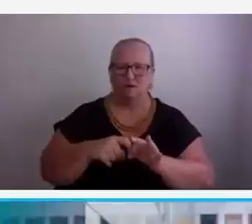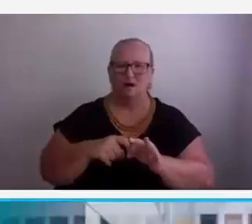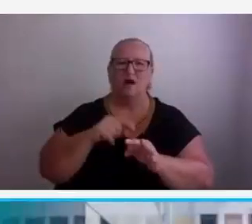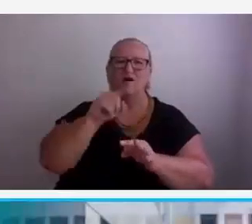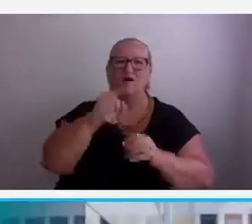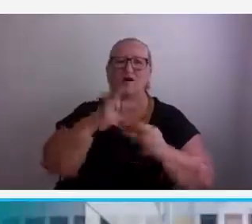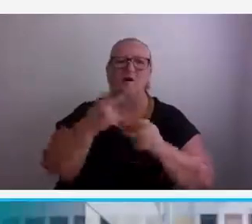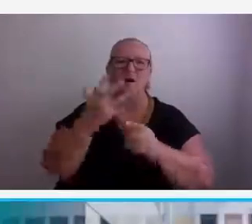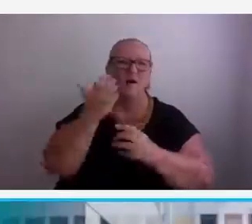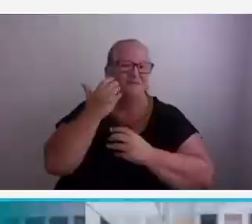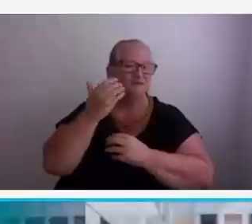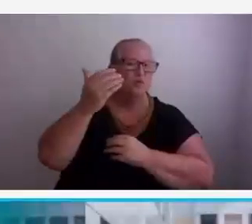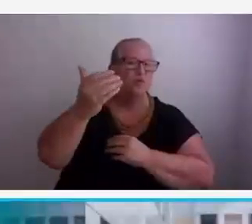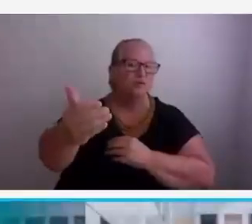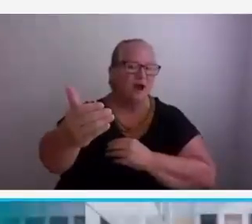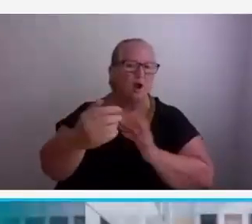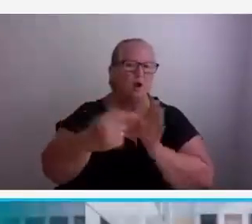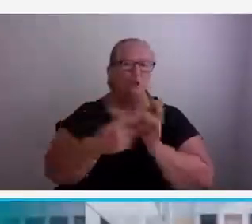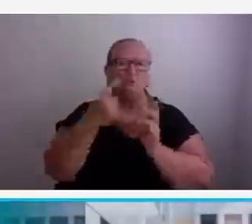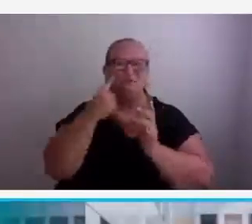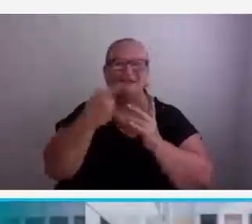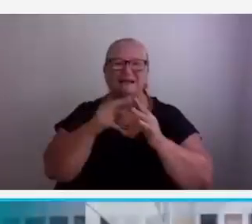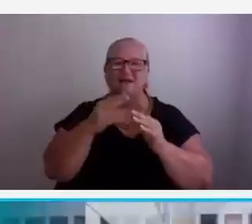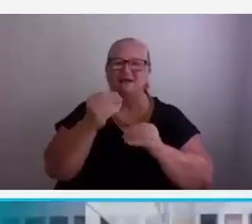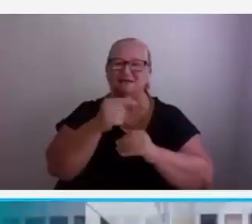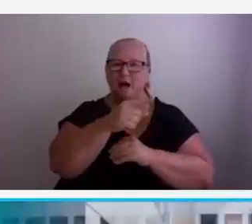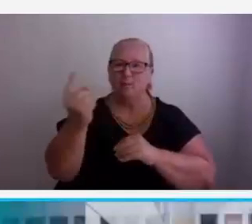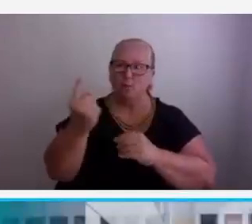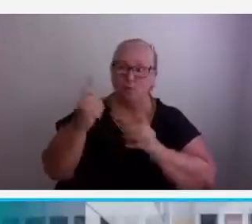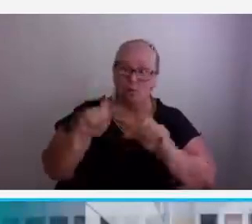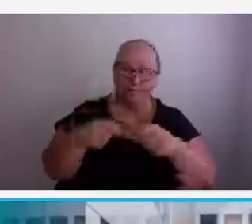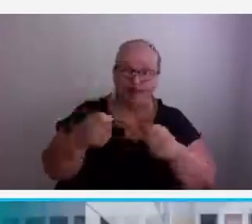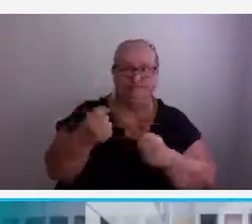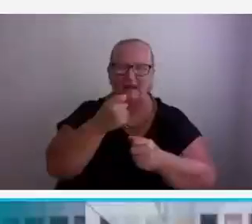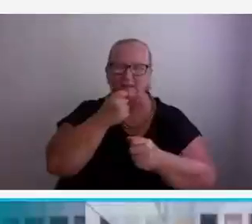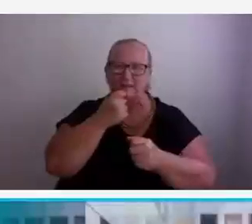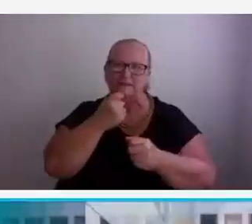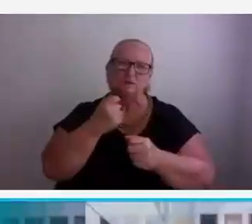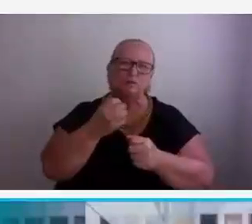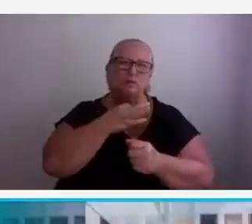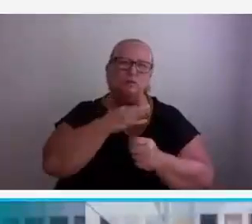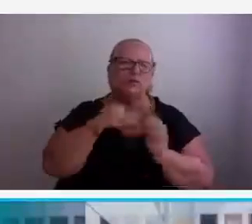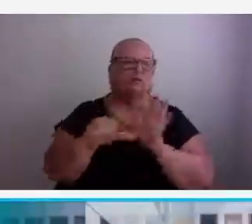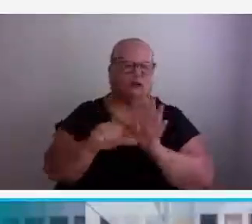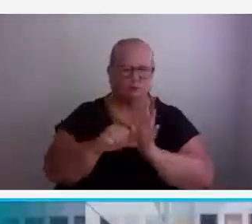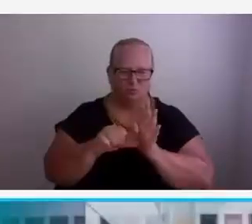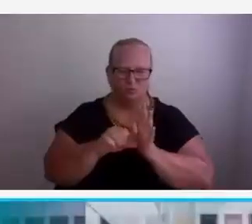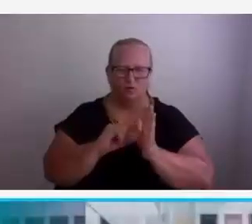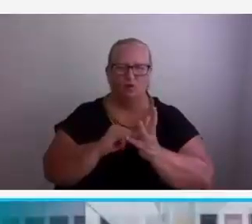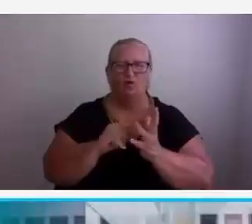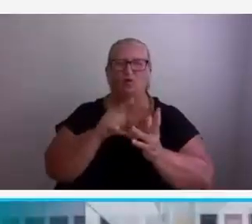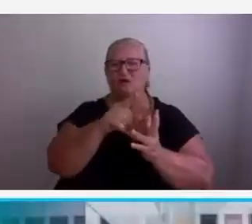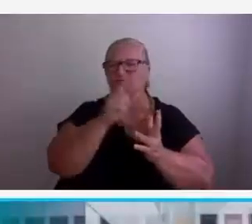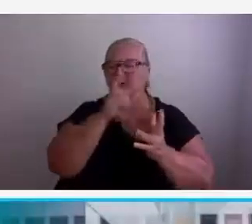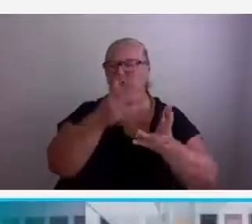forward-looking indicators to identify providers who may have financial concerns. Early identification will allow the department to proactively